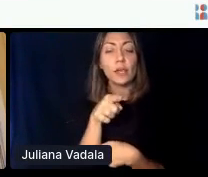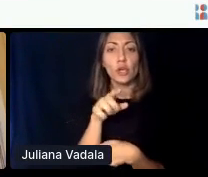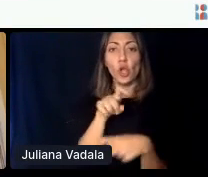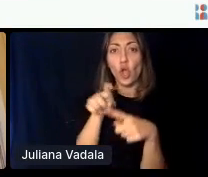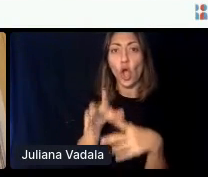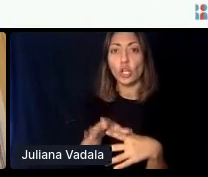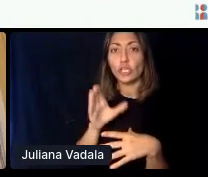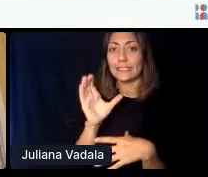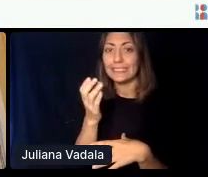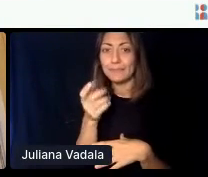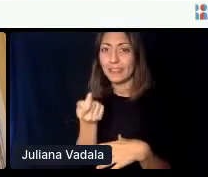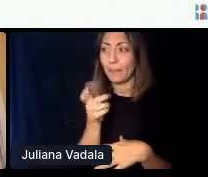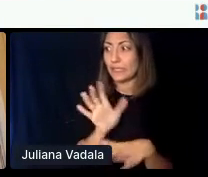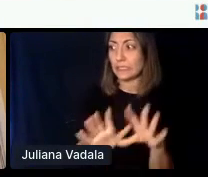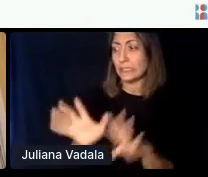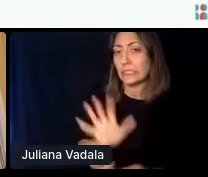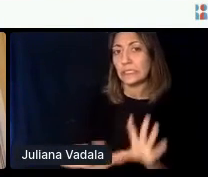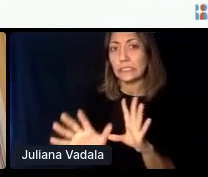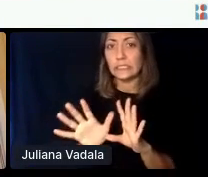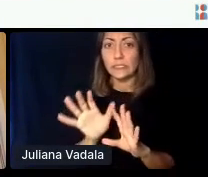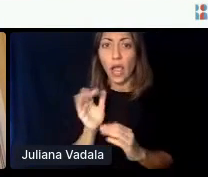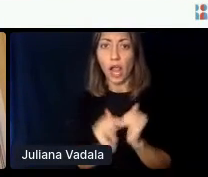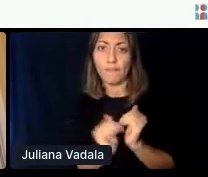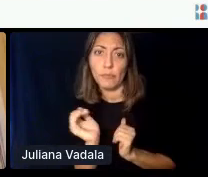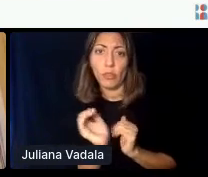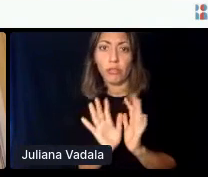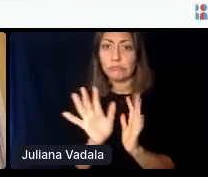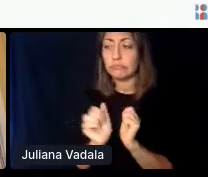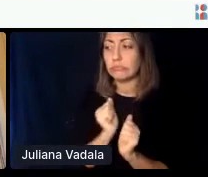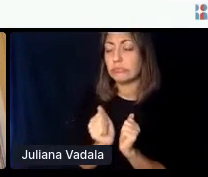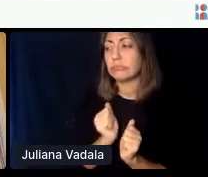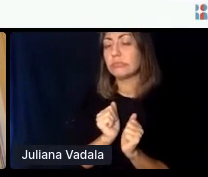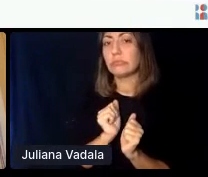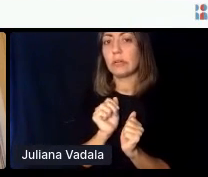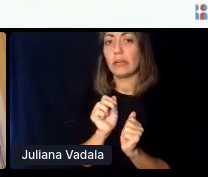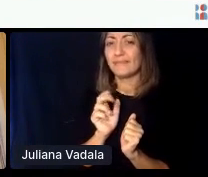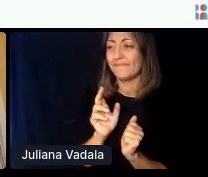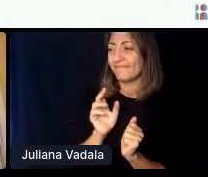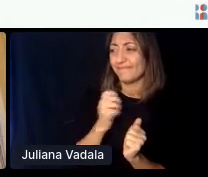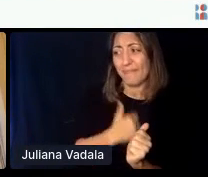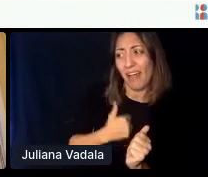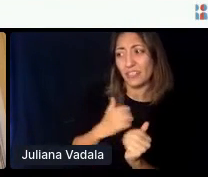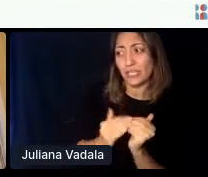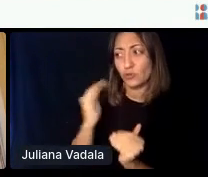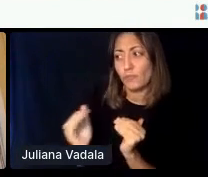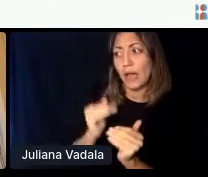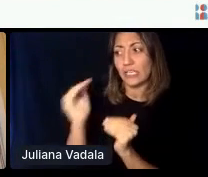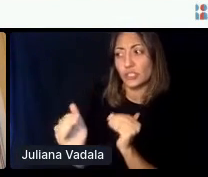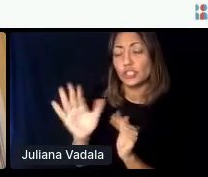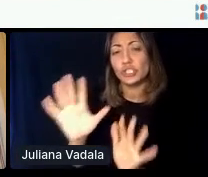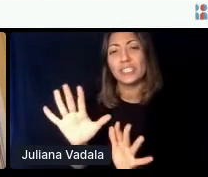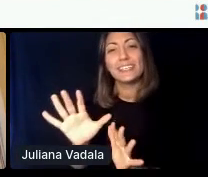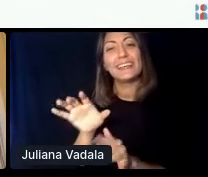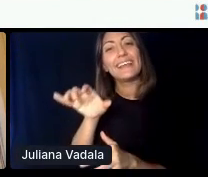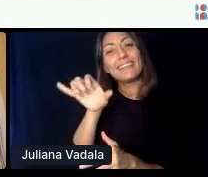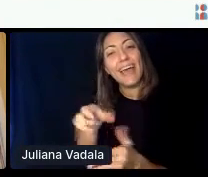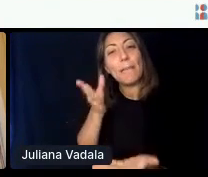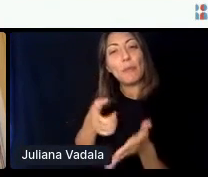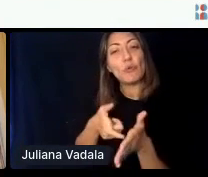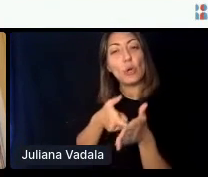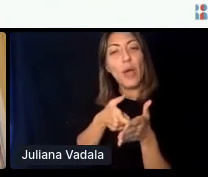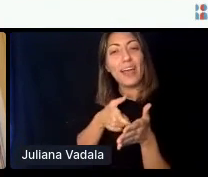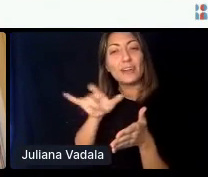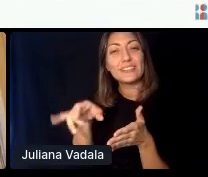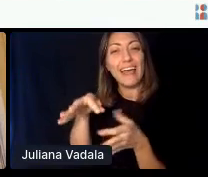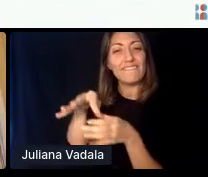or perhaps uncomfortable and is over apologizing in a way that might require the voter to comfort them. So this is better